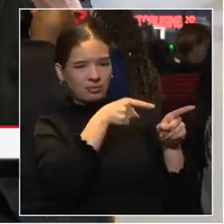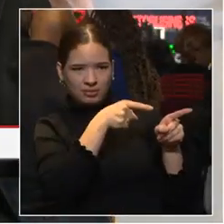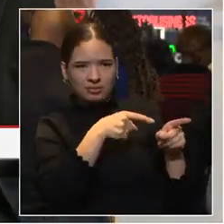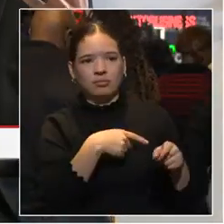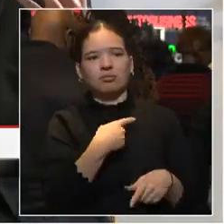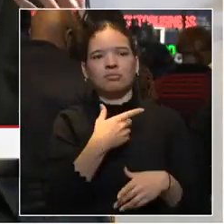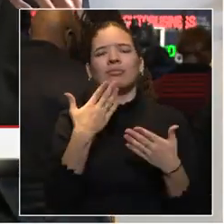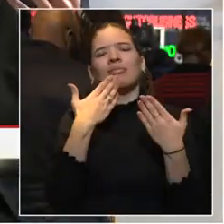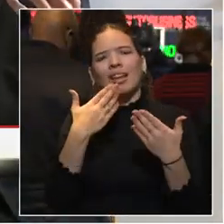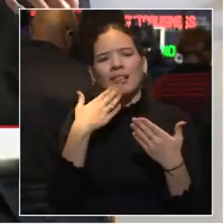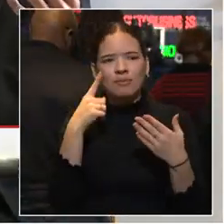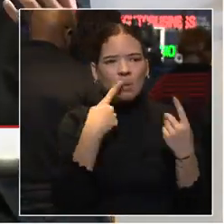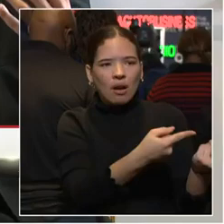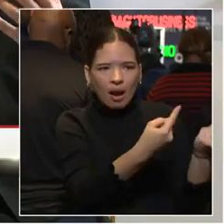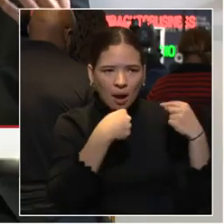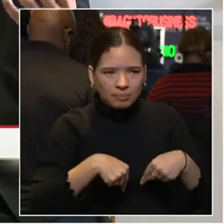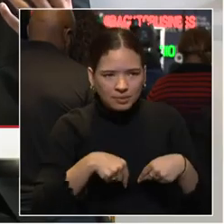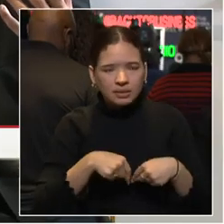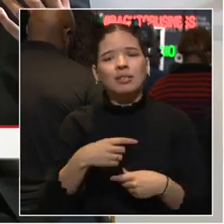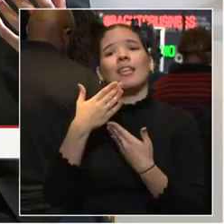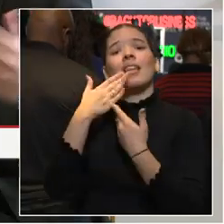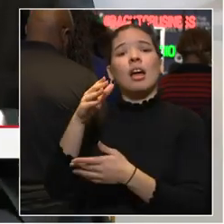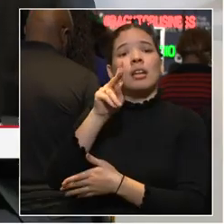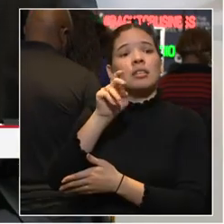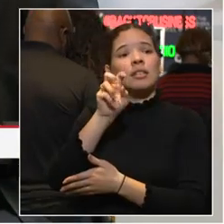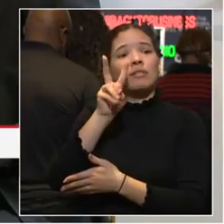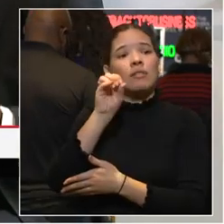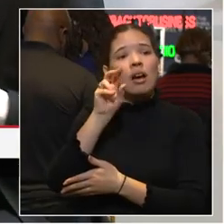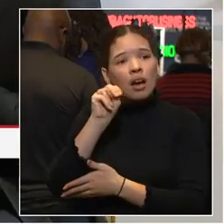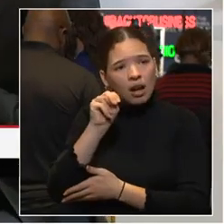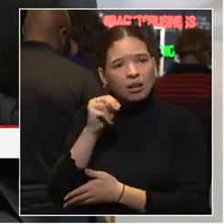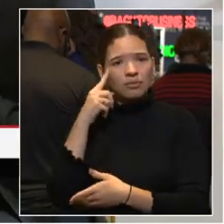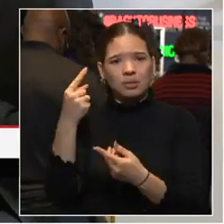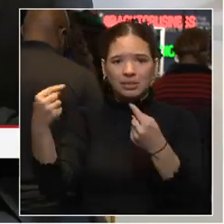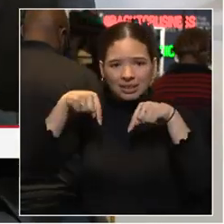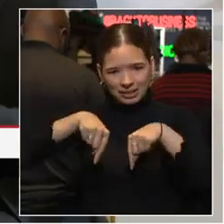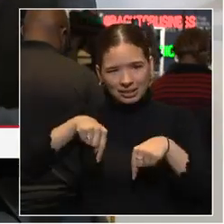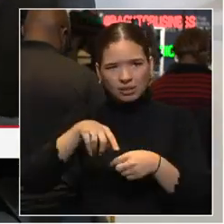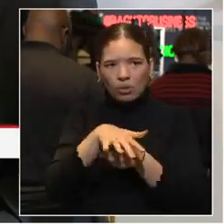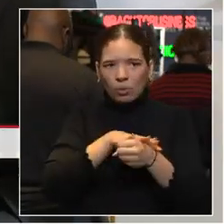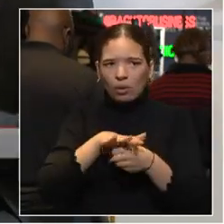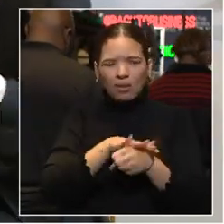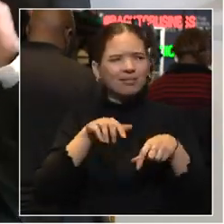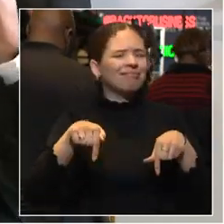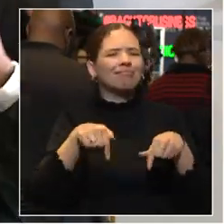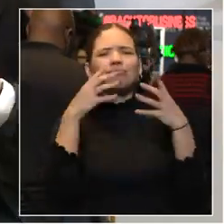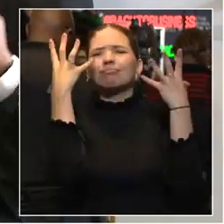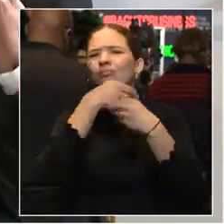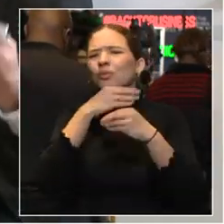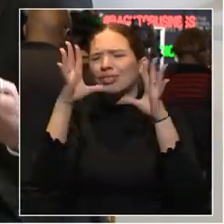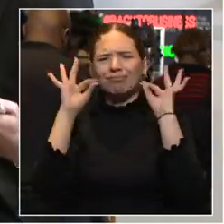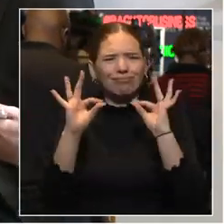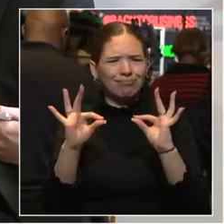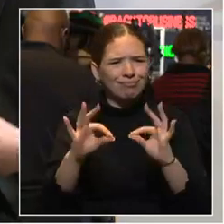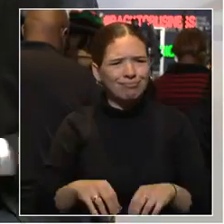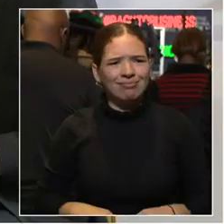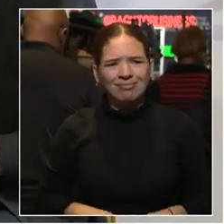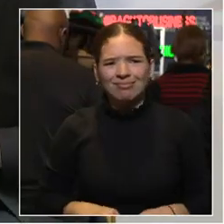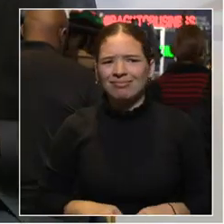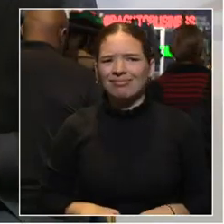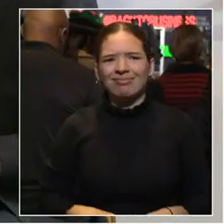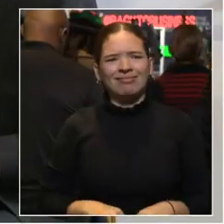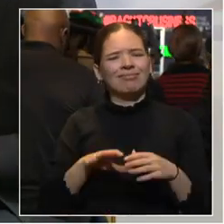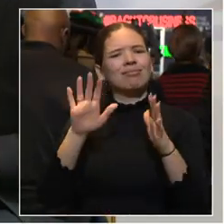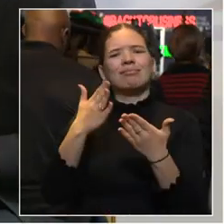this beautiful establishment, the Village Cafe. And we'll also love to thank our wonderful, beautiful mayor,